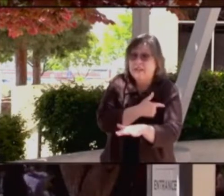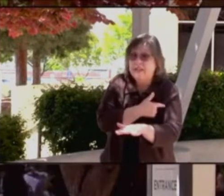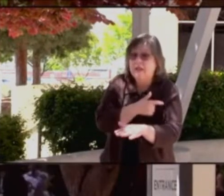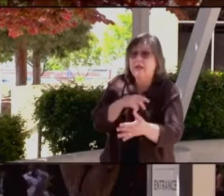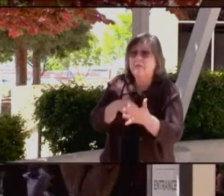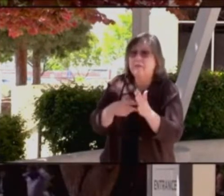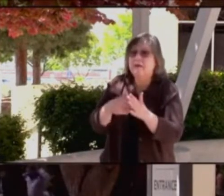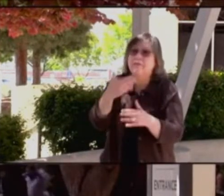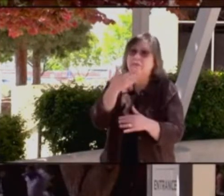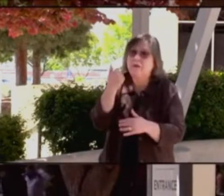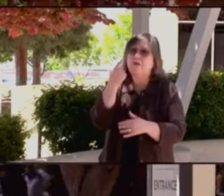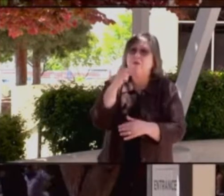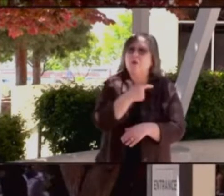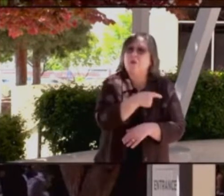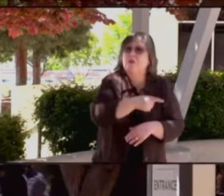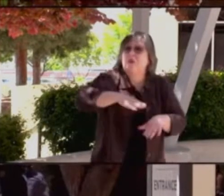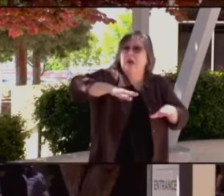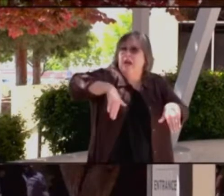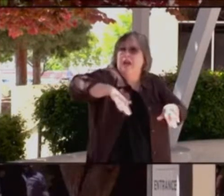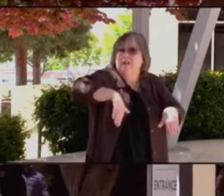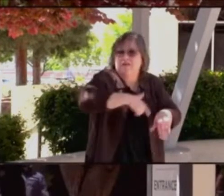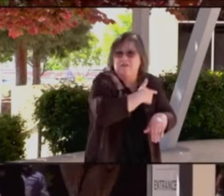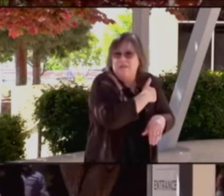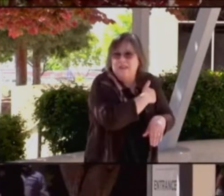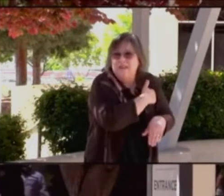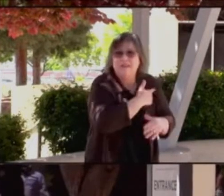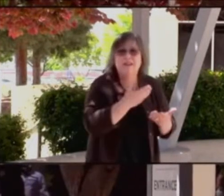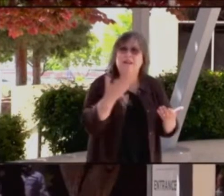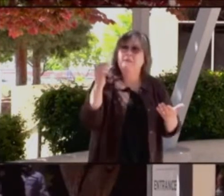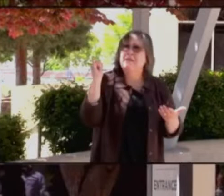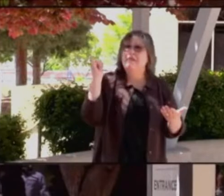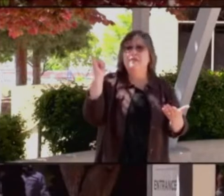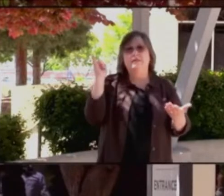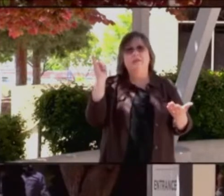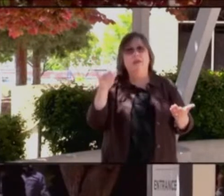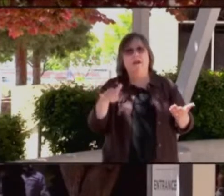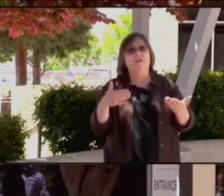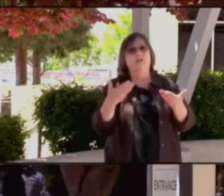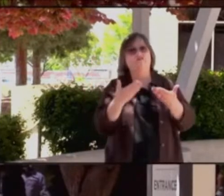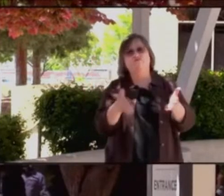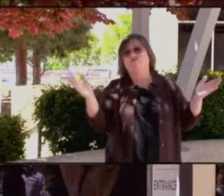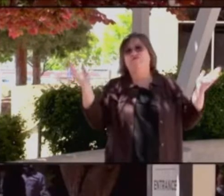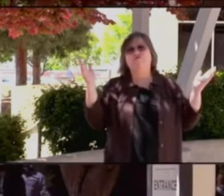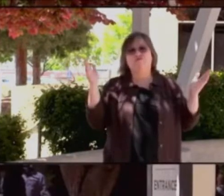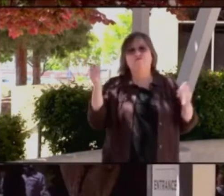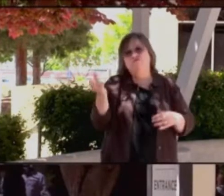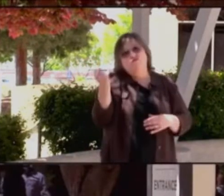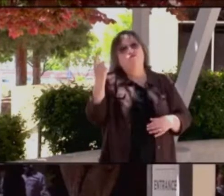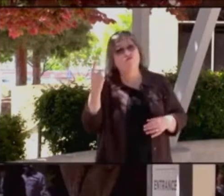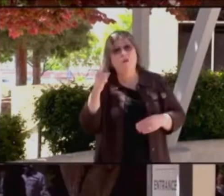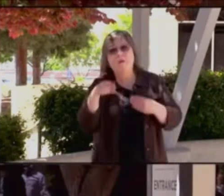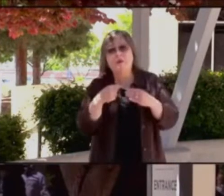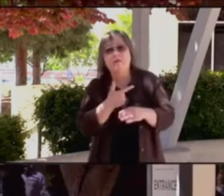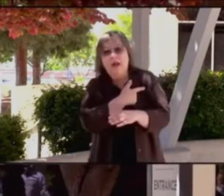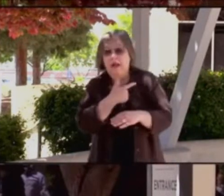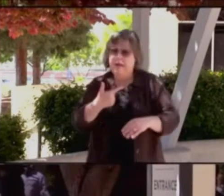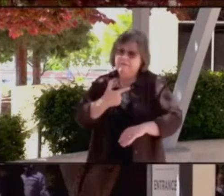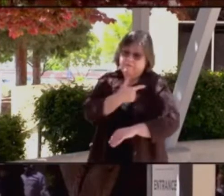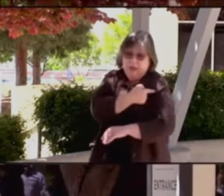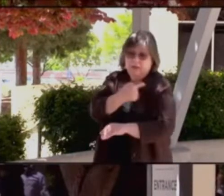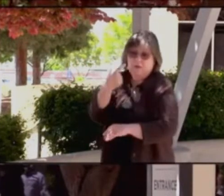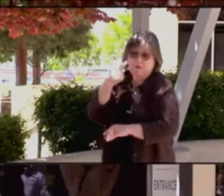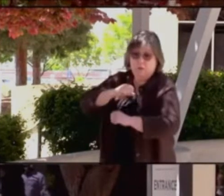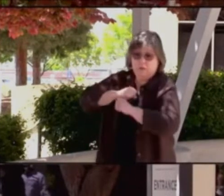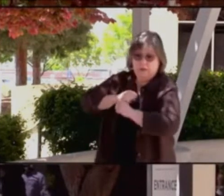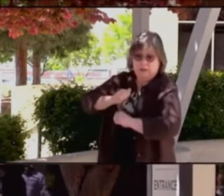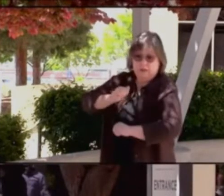kind of a fundamental, central tenet of vaccination. You vaccinate to protect yourself and to protect those around